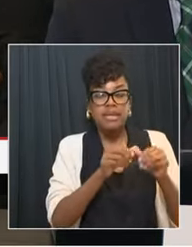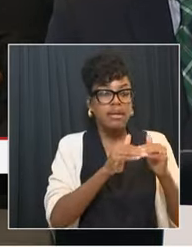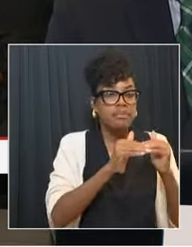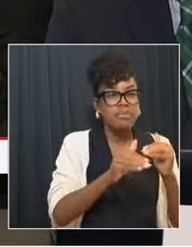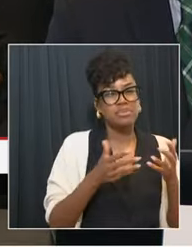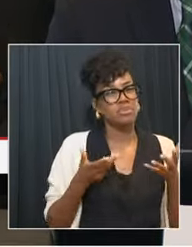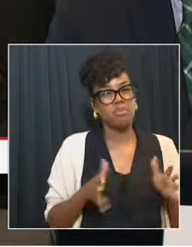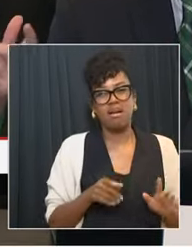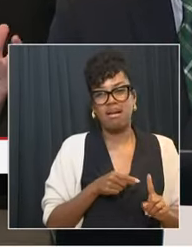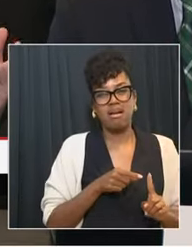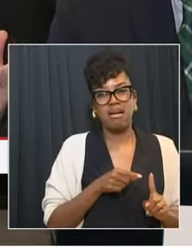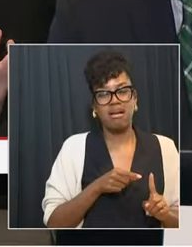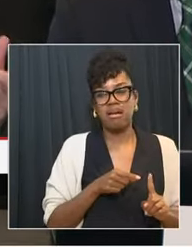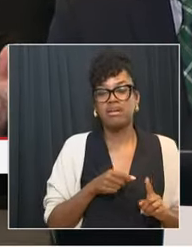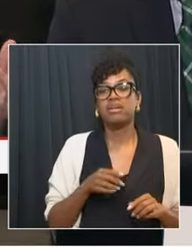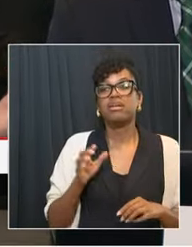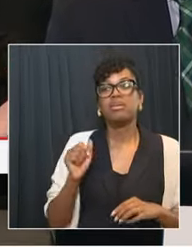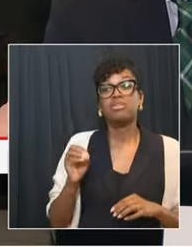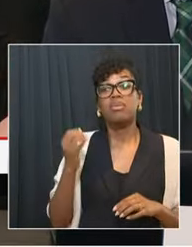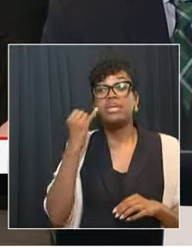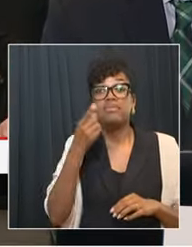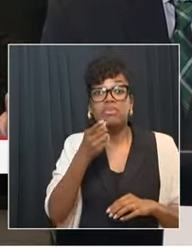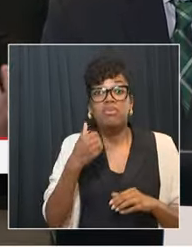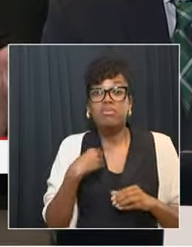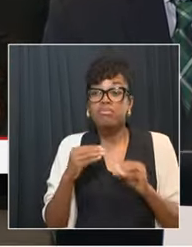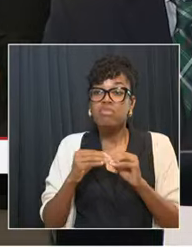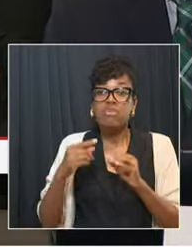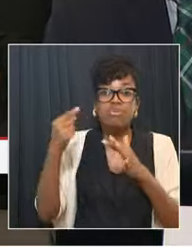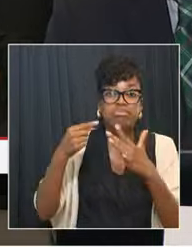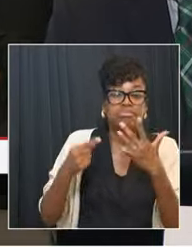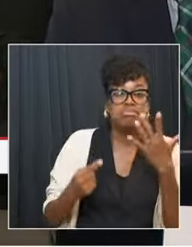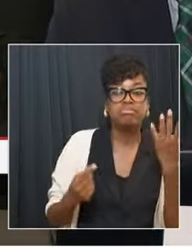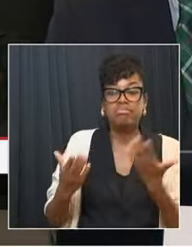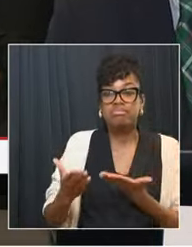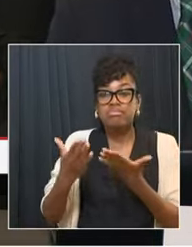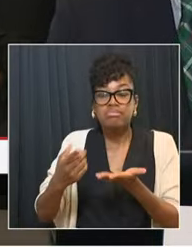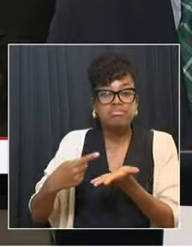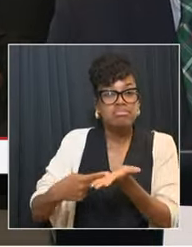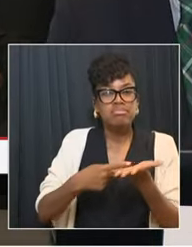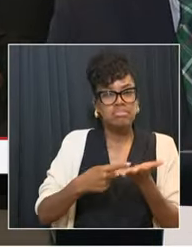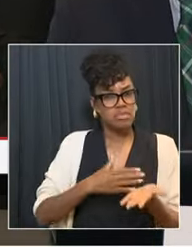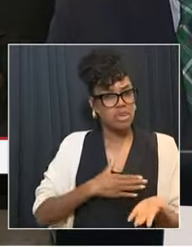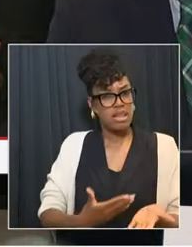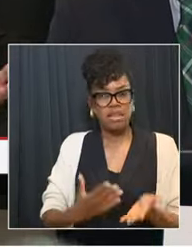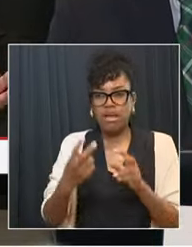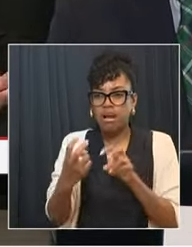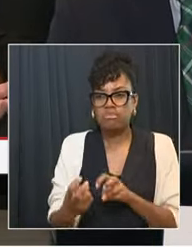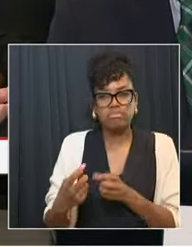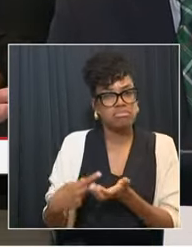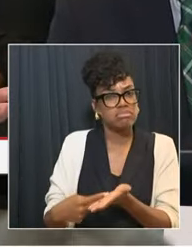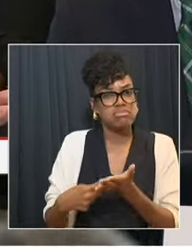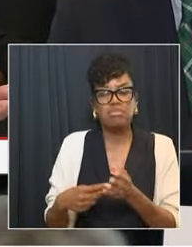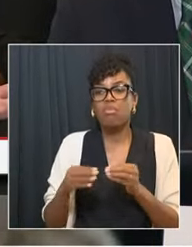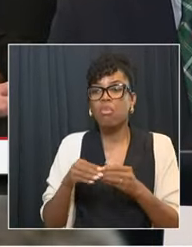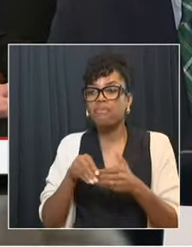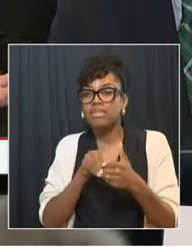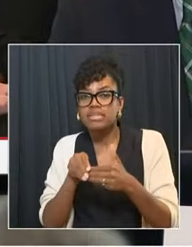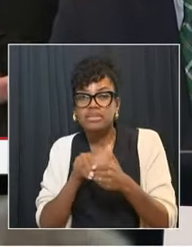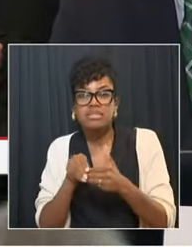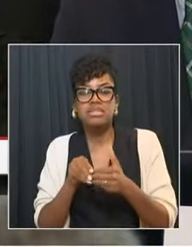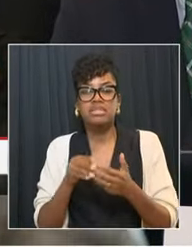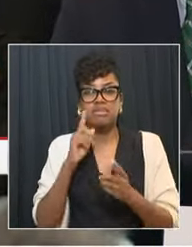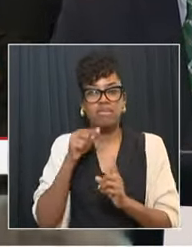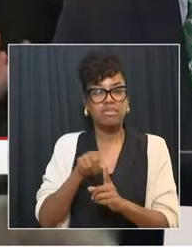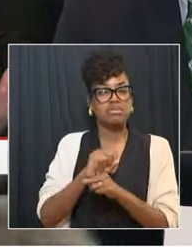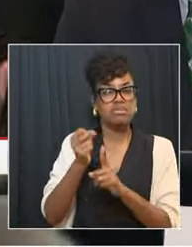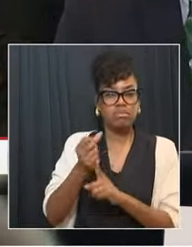there's further discussions we could have about ways that there could be more flexibility for these types of